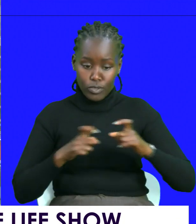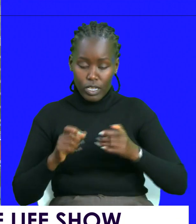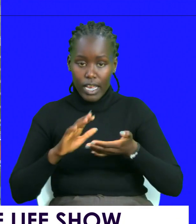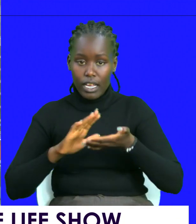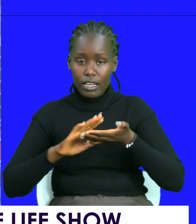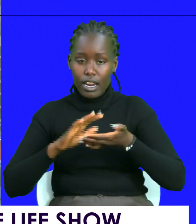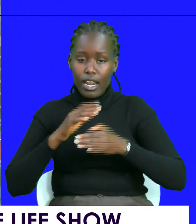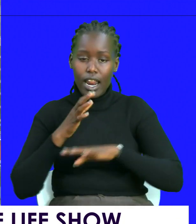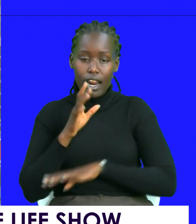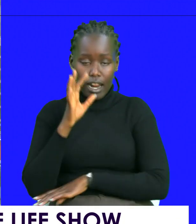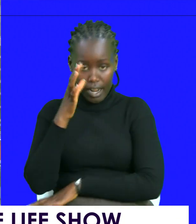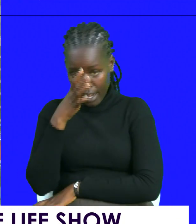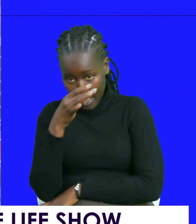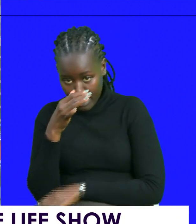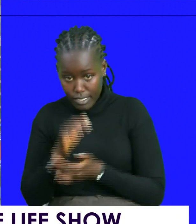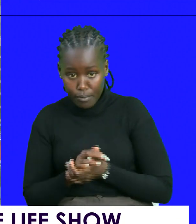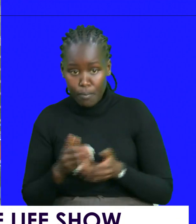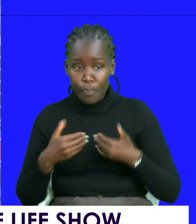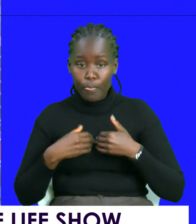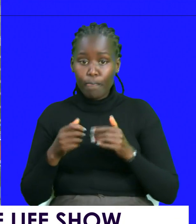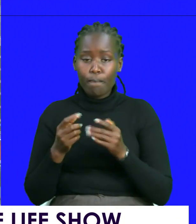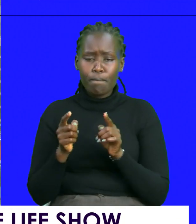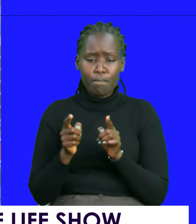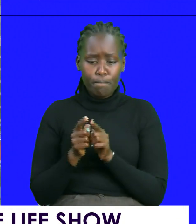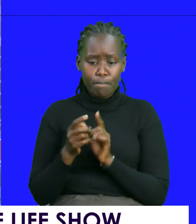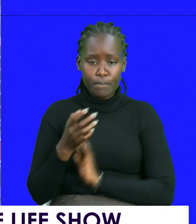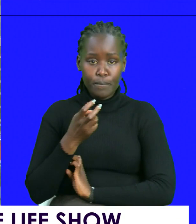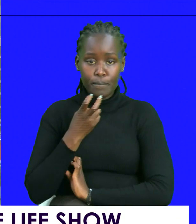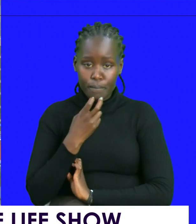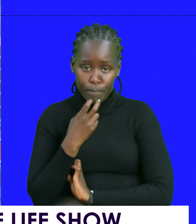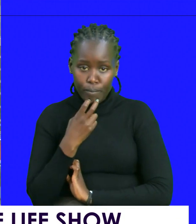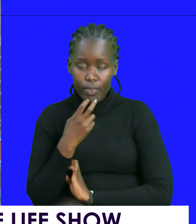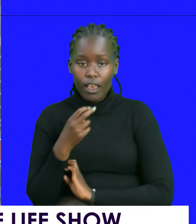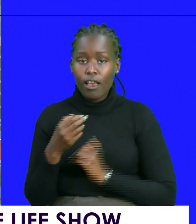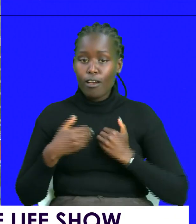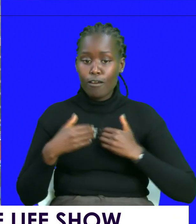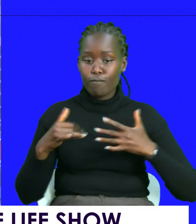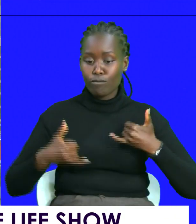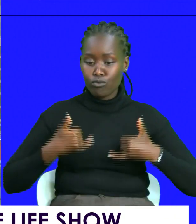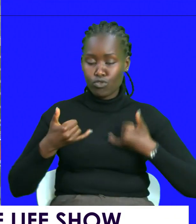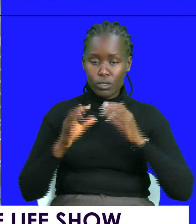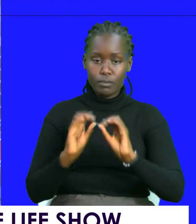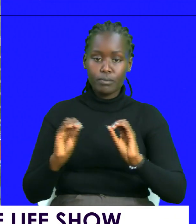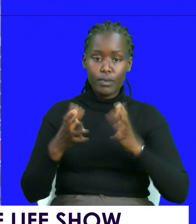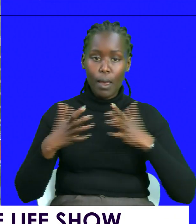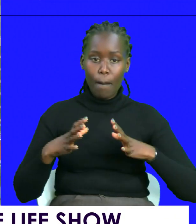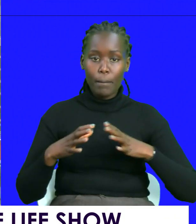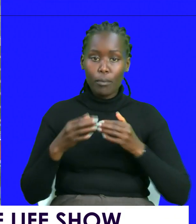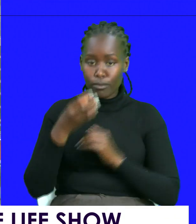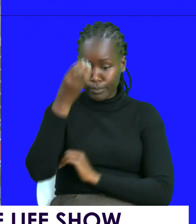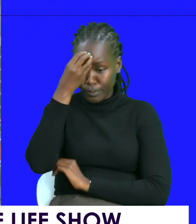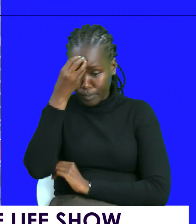in lies, there is less laughter. There is less joy. People are angry. The society is